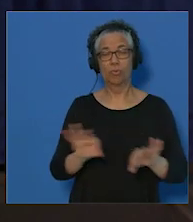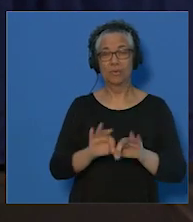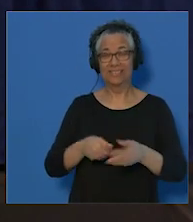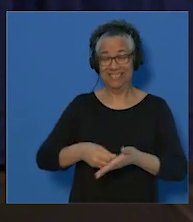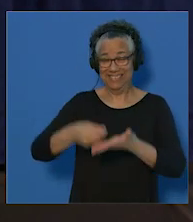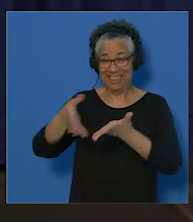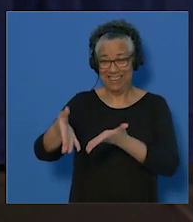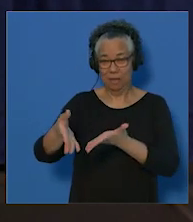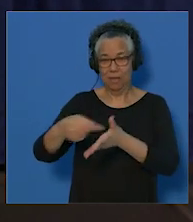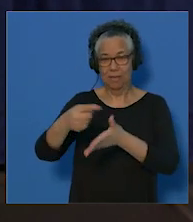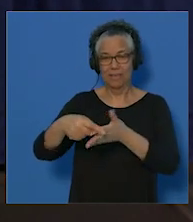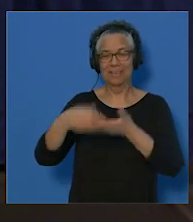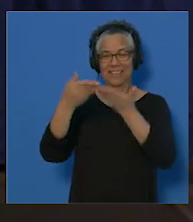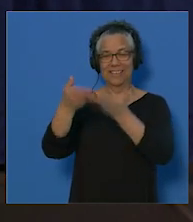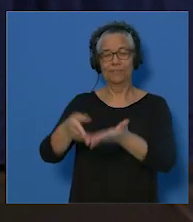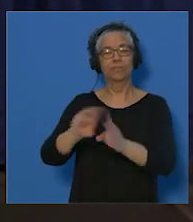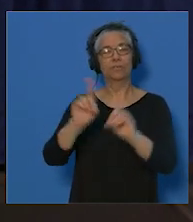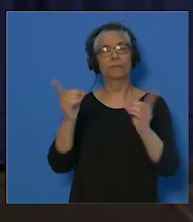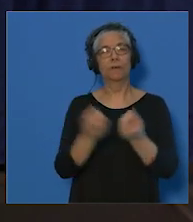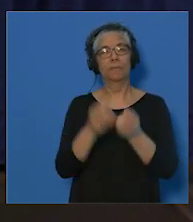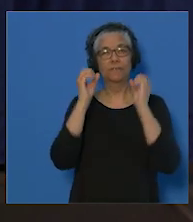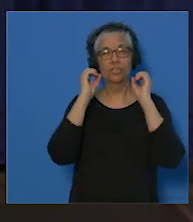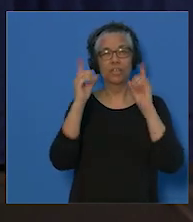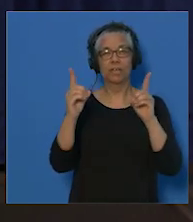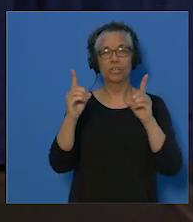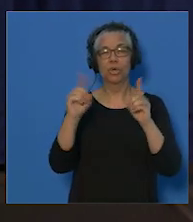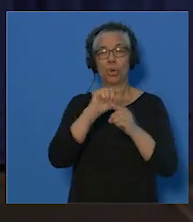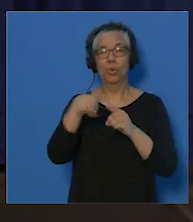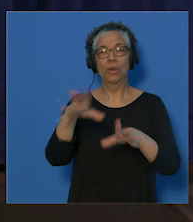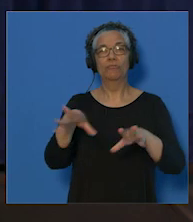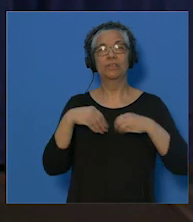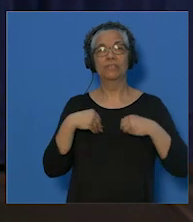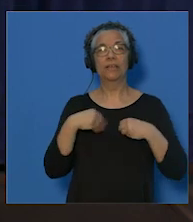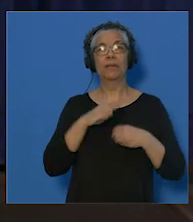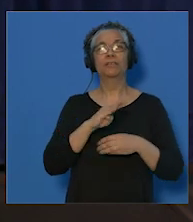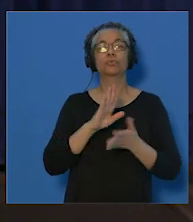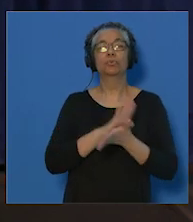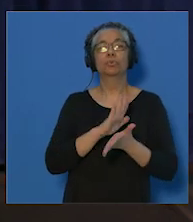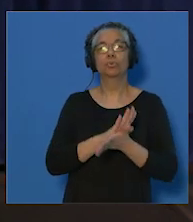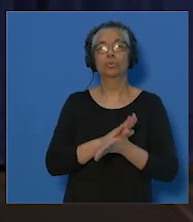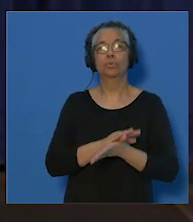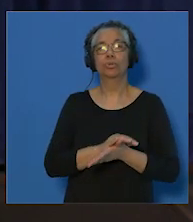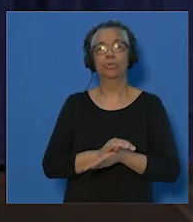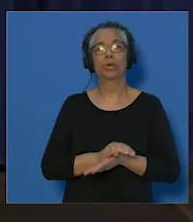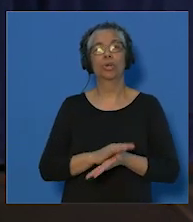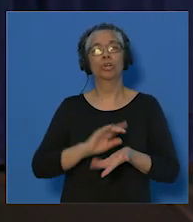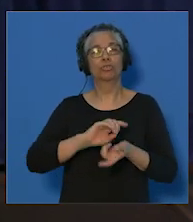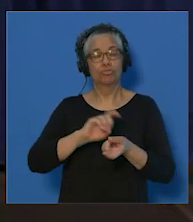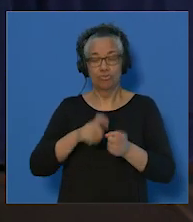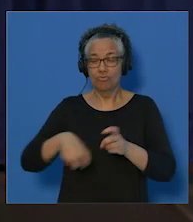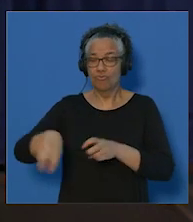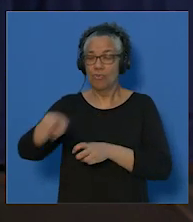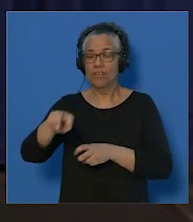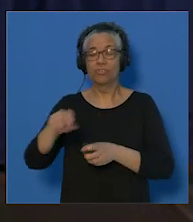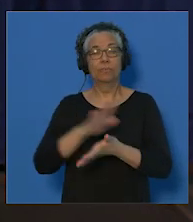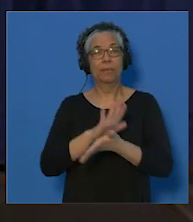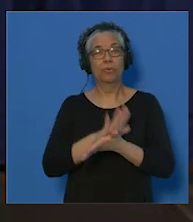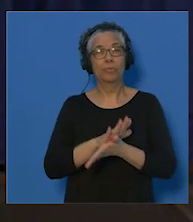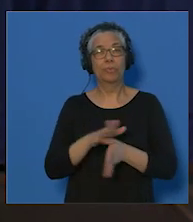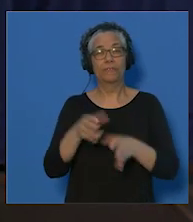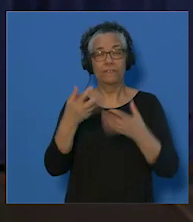it to the Department of Education. Once received by schools, transcript requests will be completed within 5